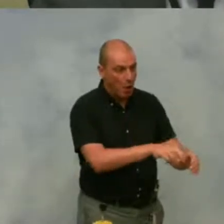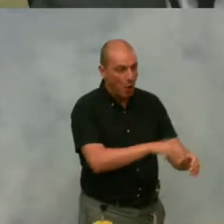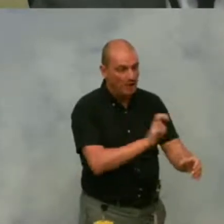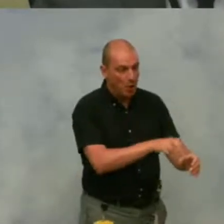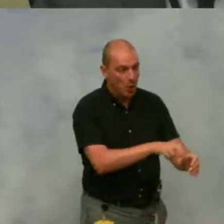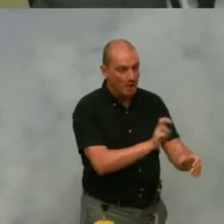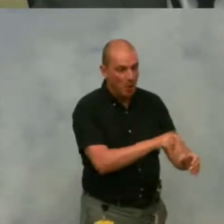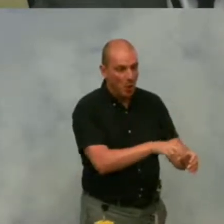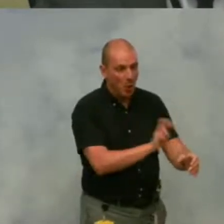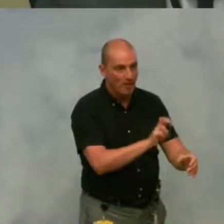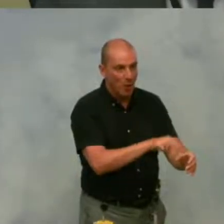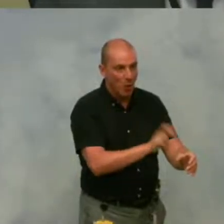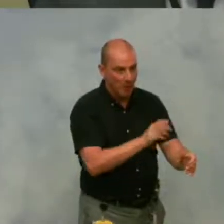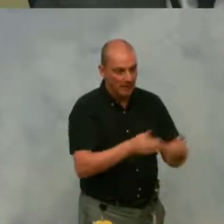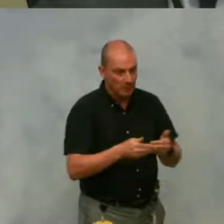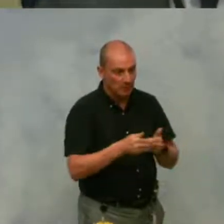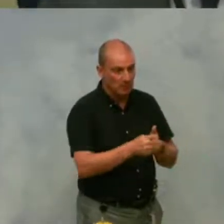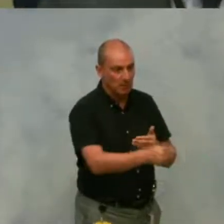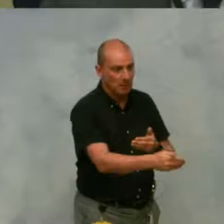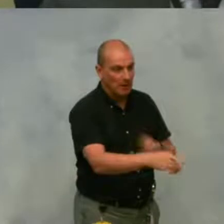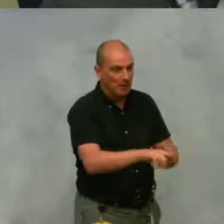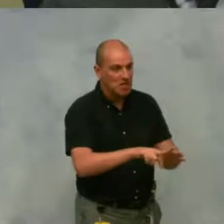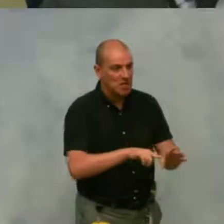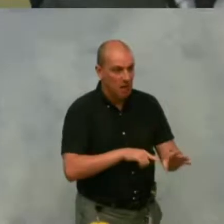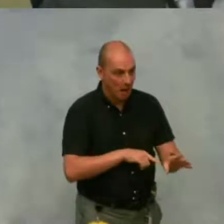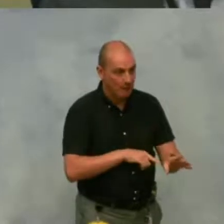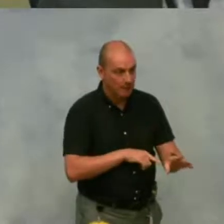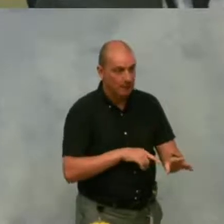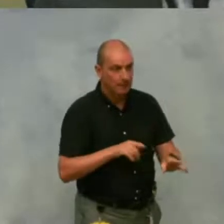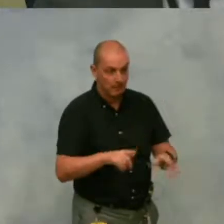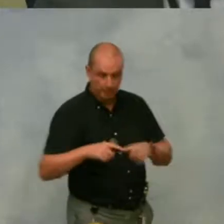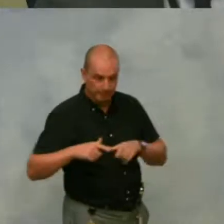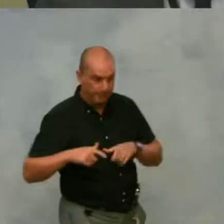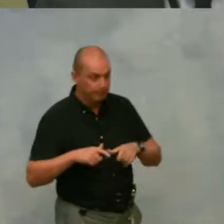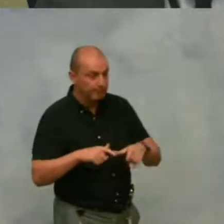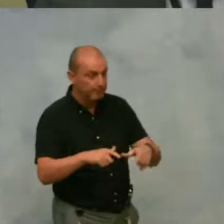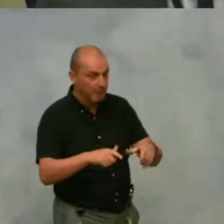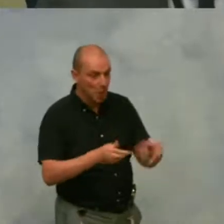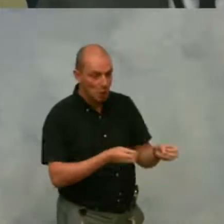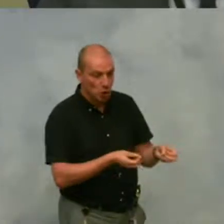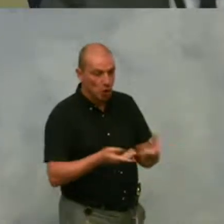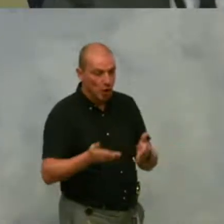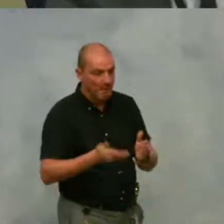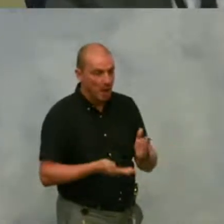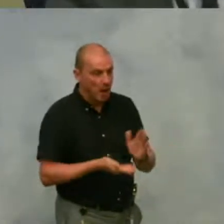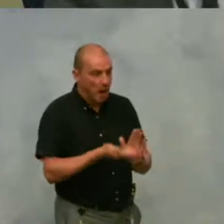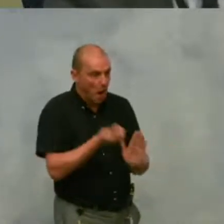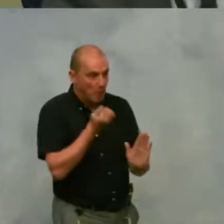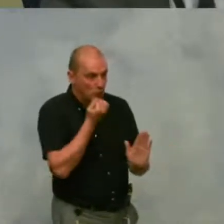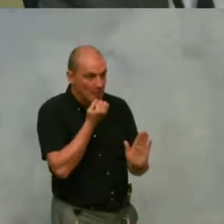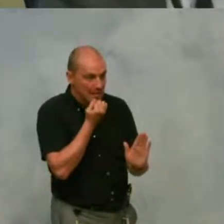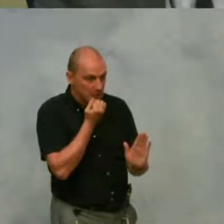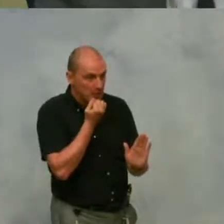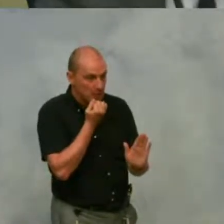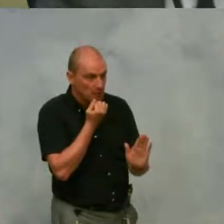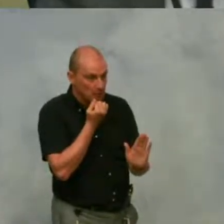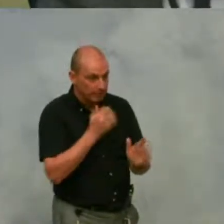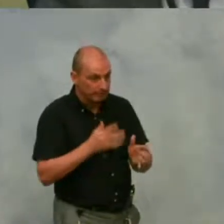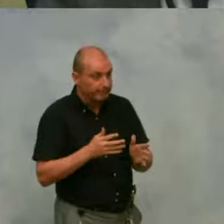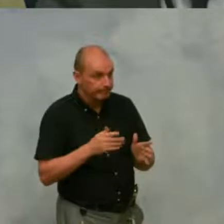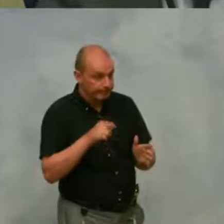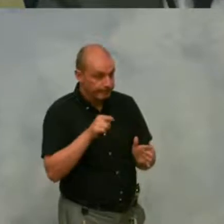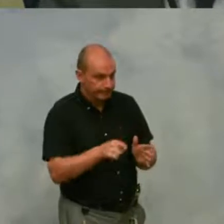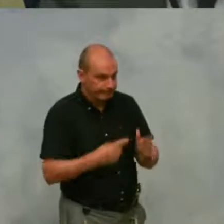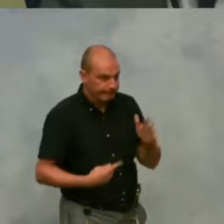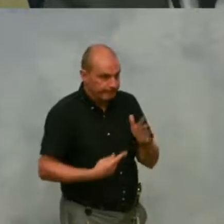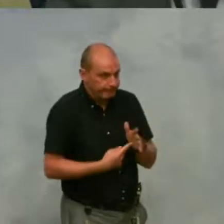months of the year. We do have an ongoing programme of server upgrades, which will be one of our main activities throughout the year.